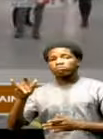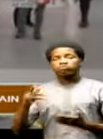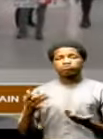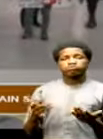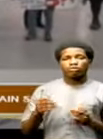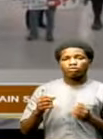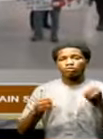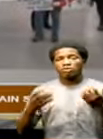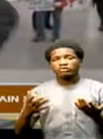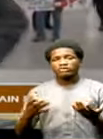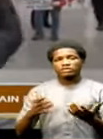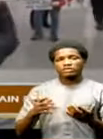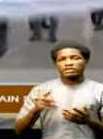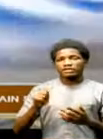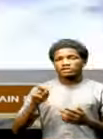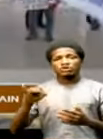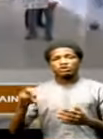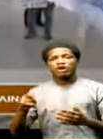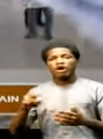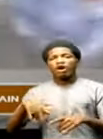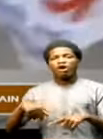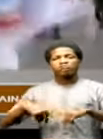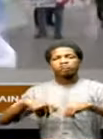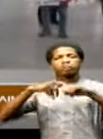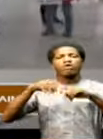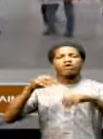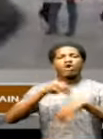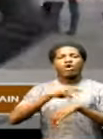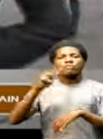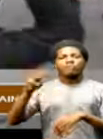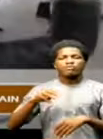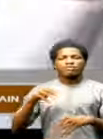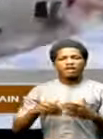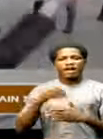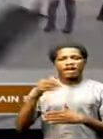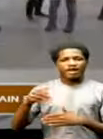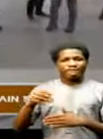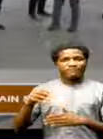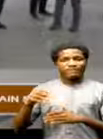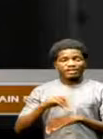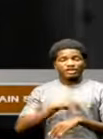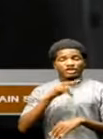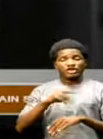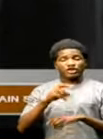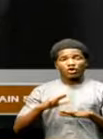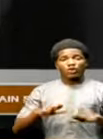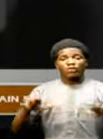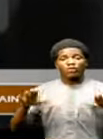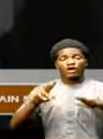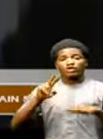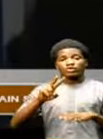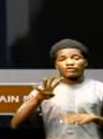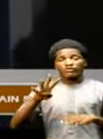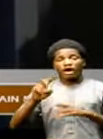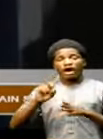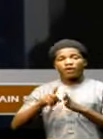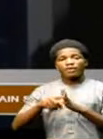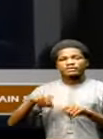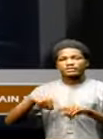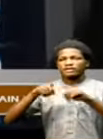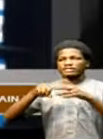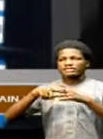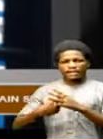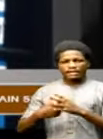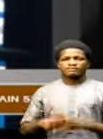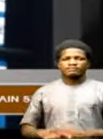at a standstill on Monday after the nationwide 24-hour strike began at midnight. In total